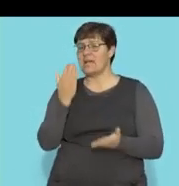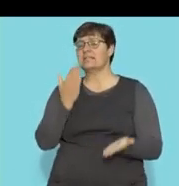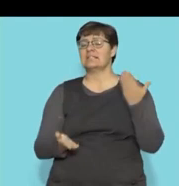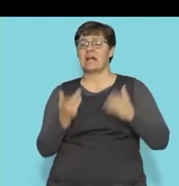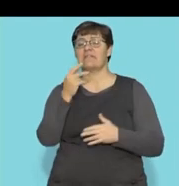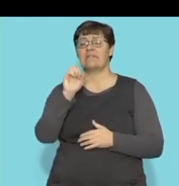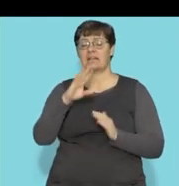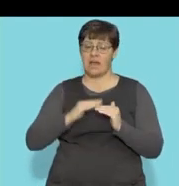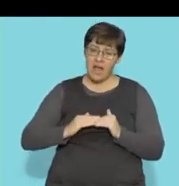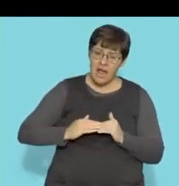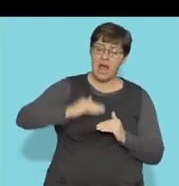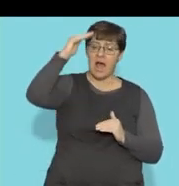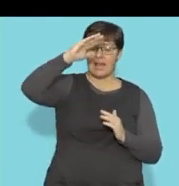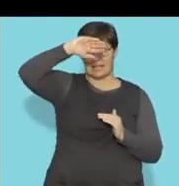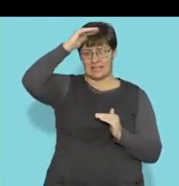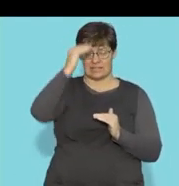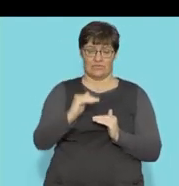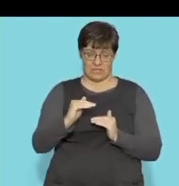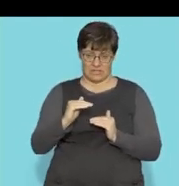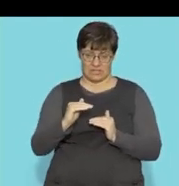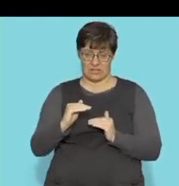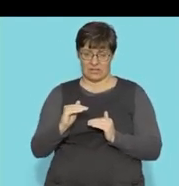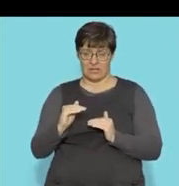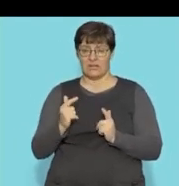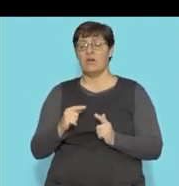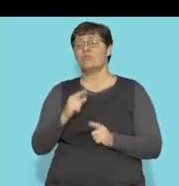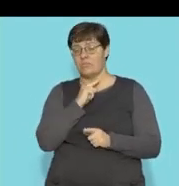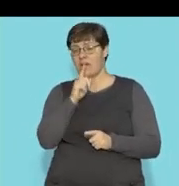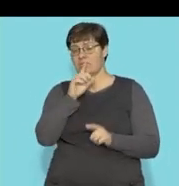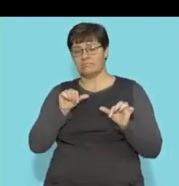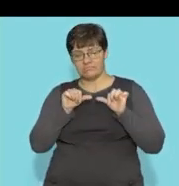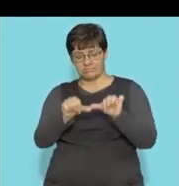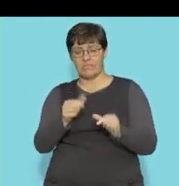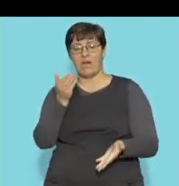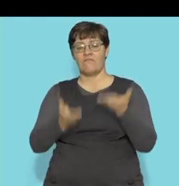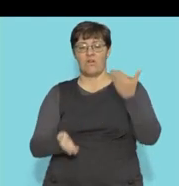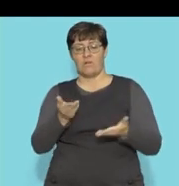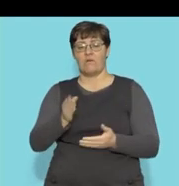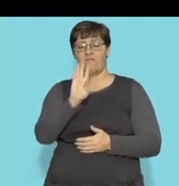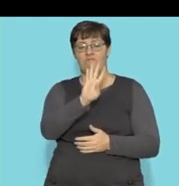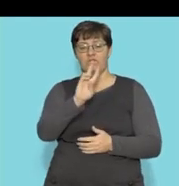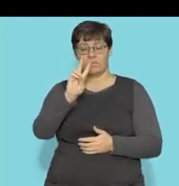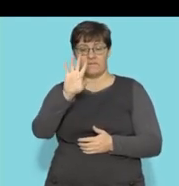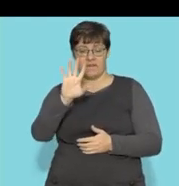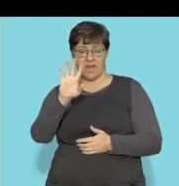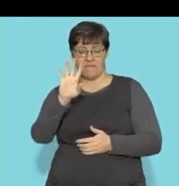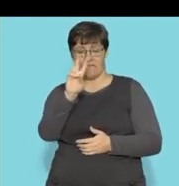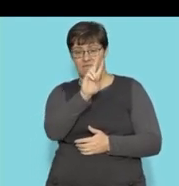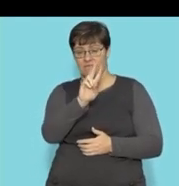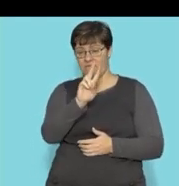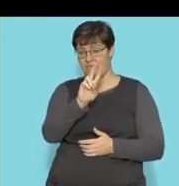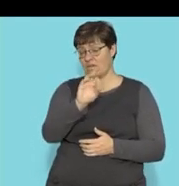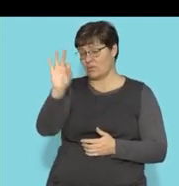what scale factor should the height be decreased of the container to maintain a volume of 425 meters